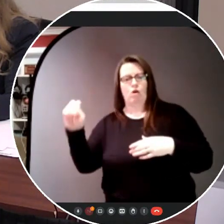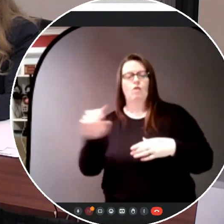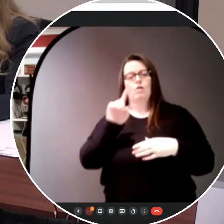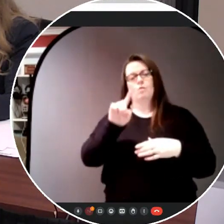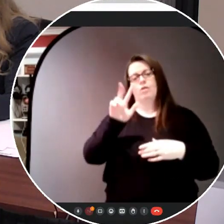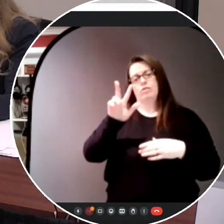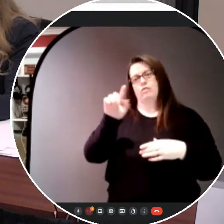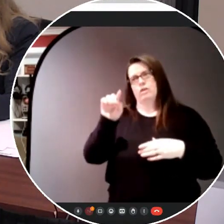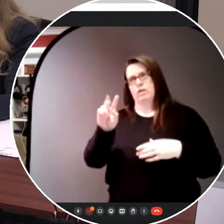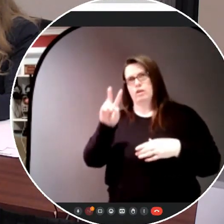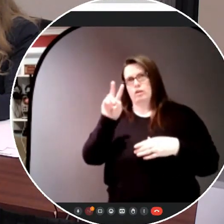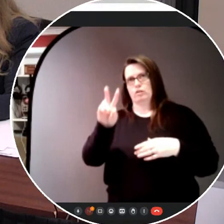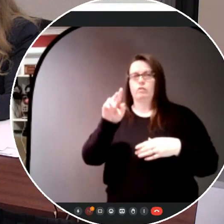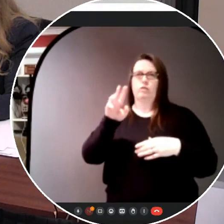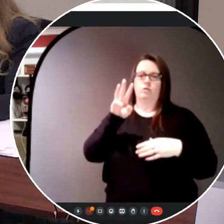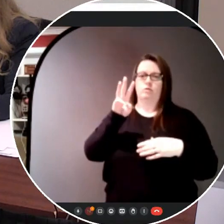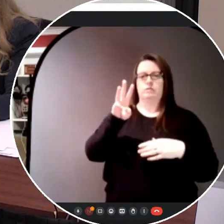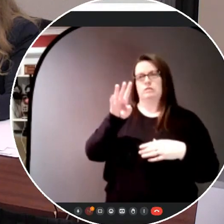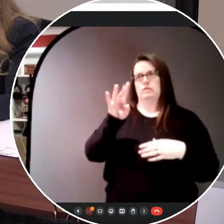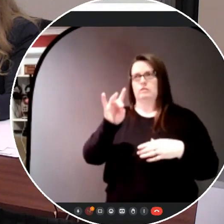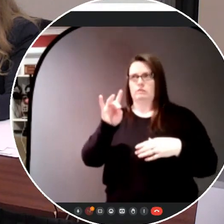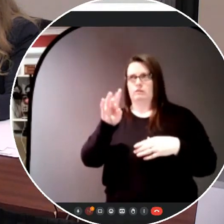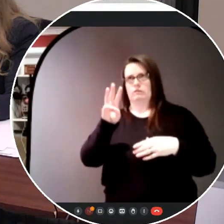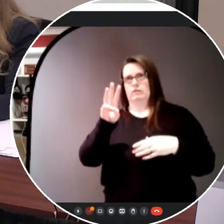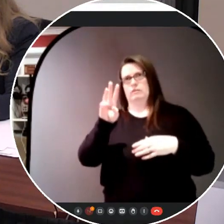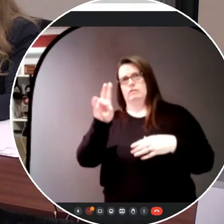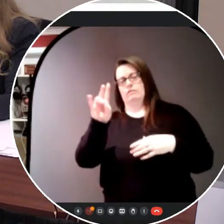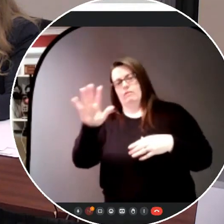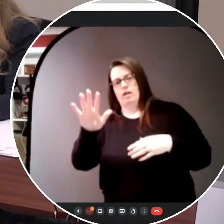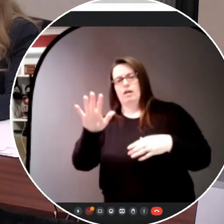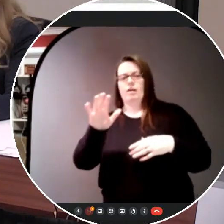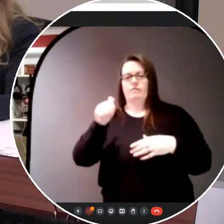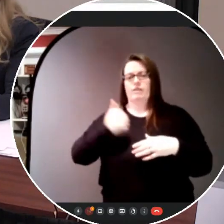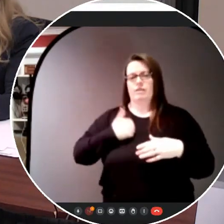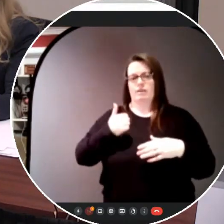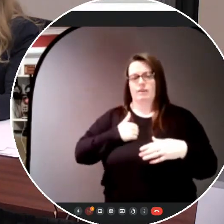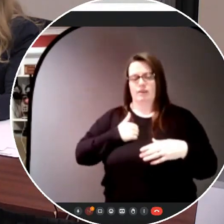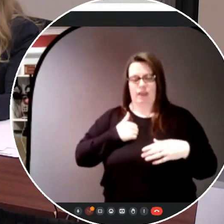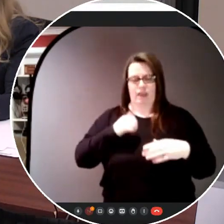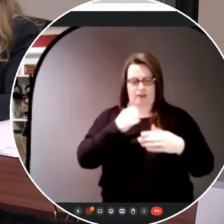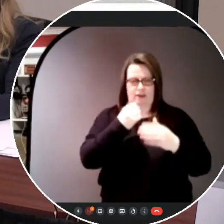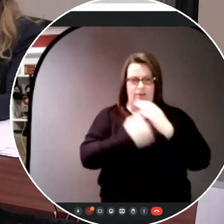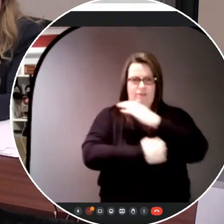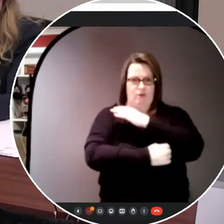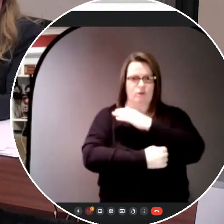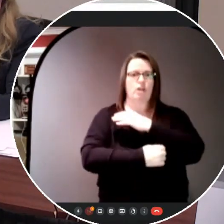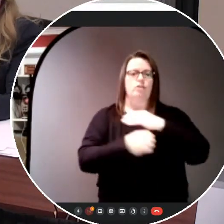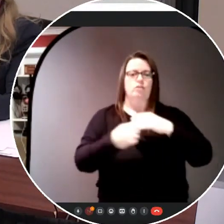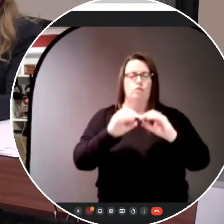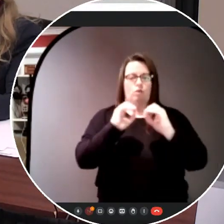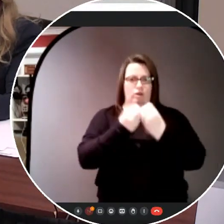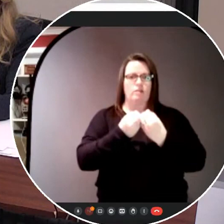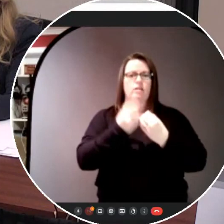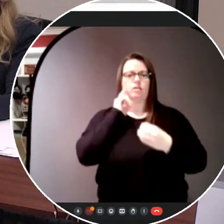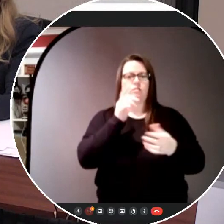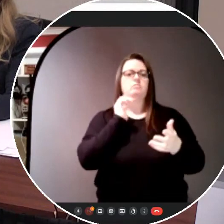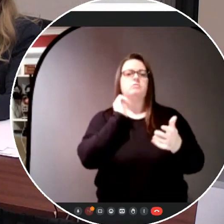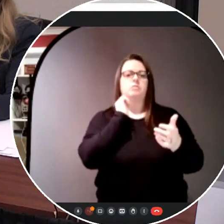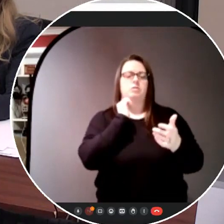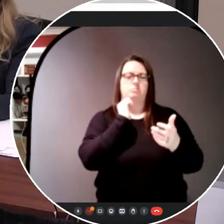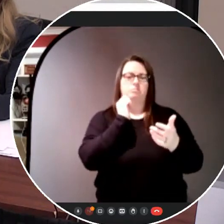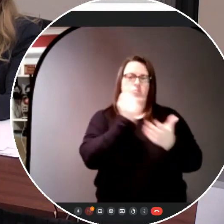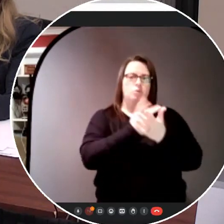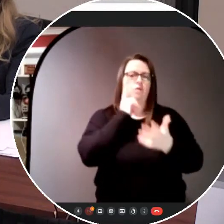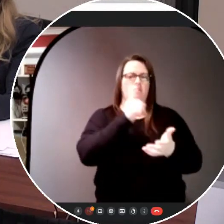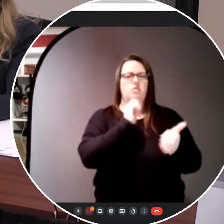132-68675 Canada Foundation for $10,000, subject to ministerial approval. Thank you, Jim. I think that one, again,